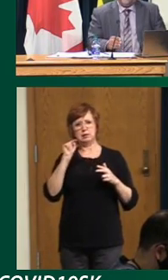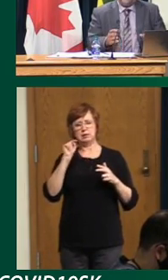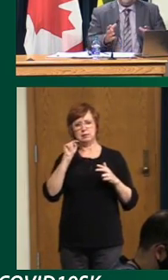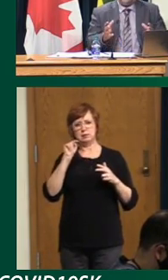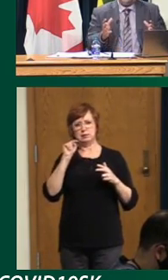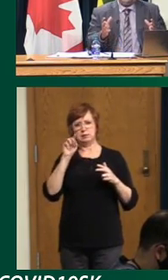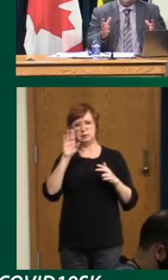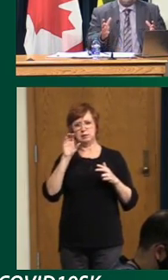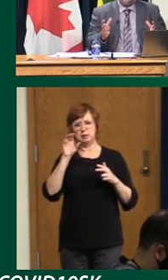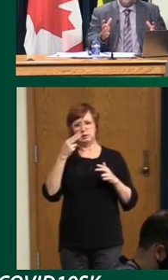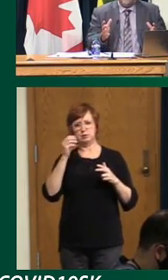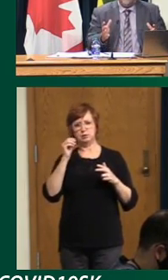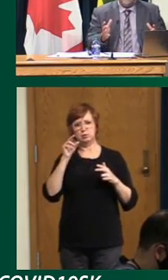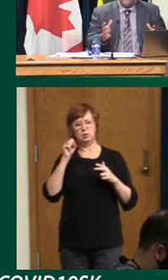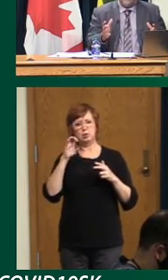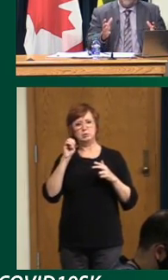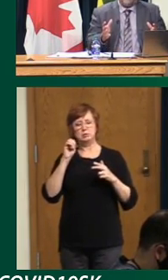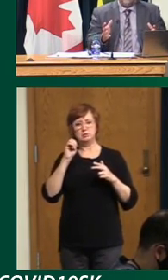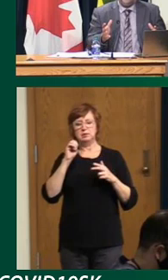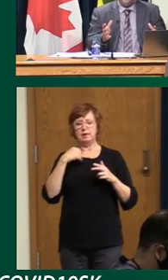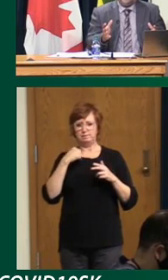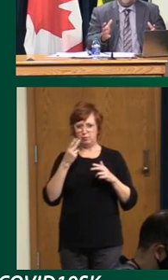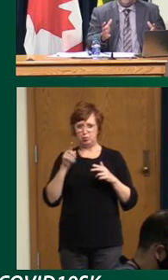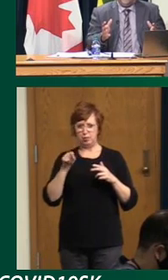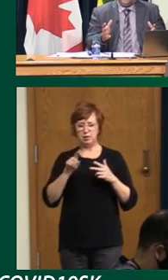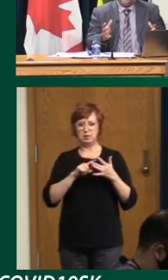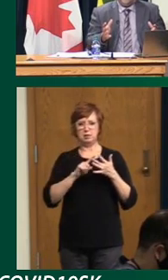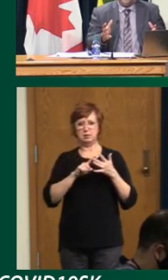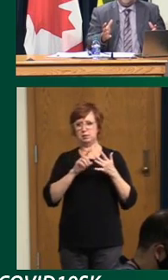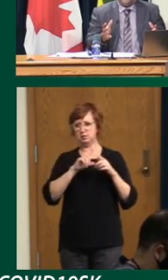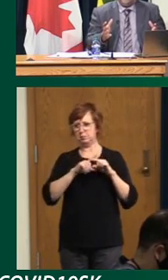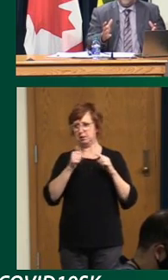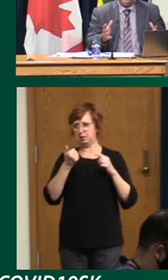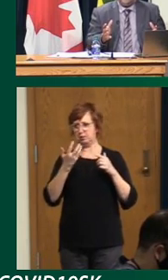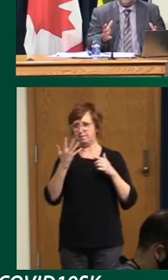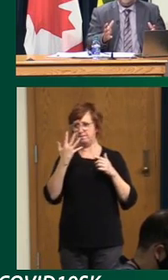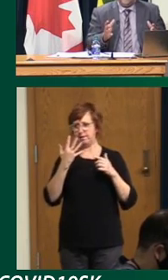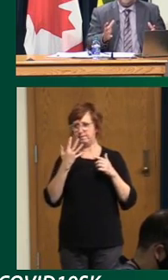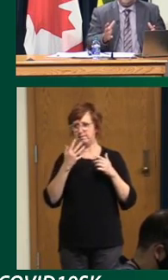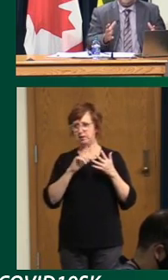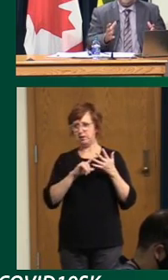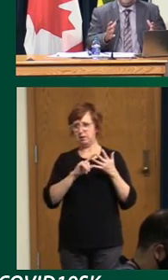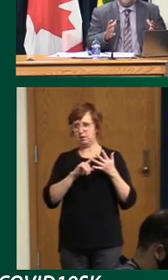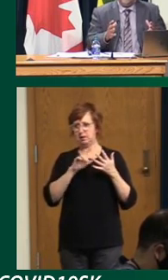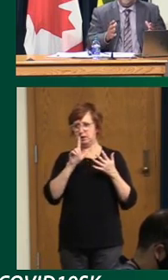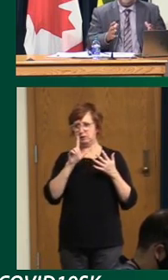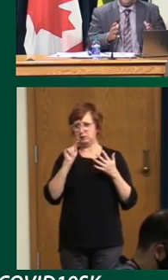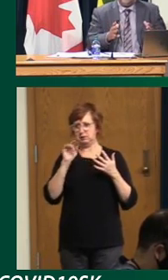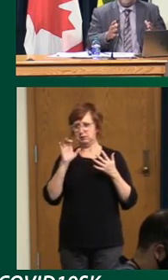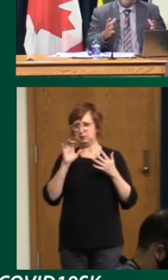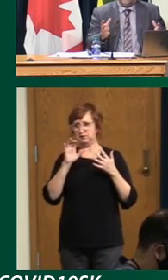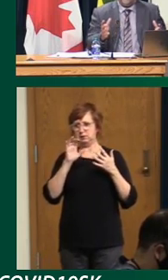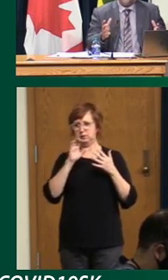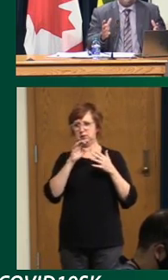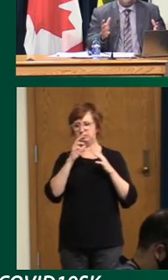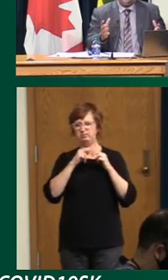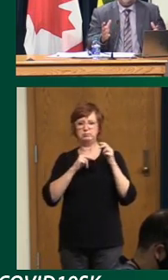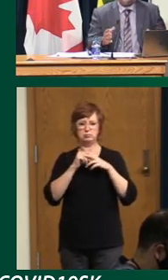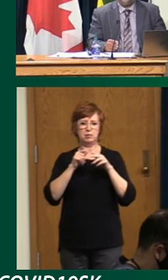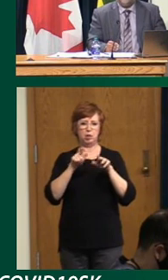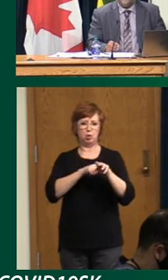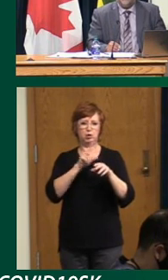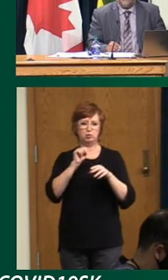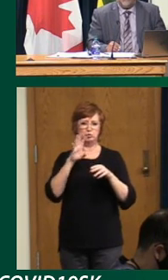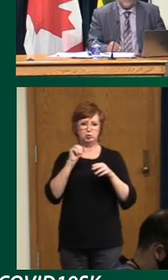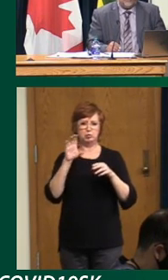facilities. And again, it's a testament to the excellent way in staff are managing that we haven't seen these outbreaks become large, and